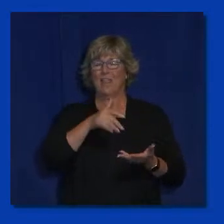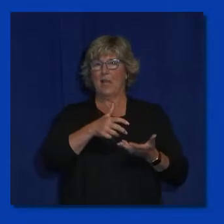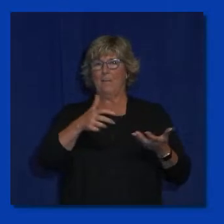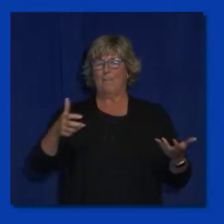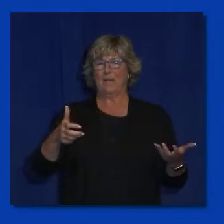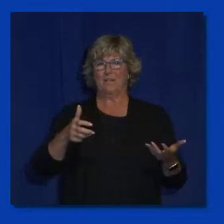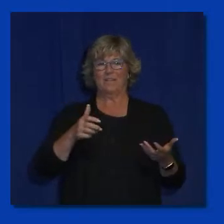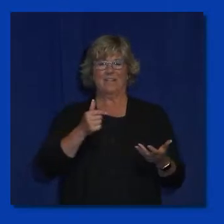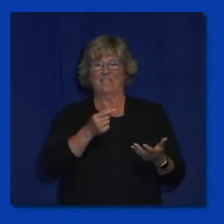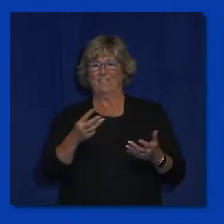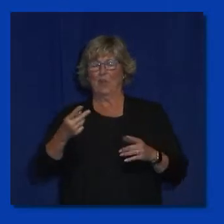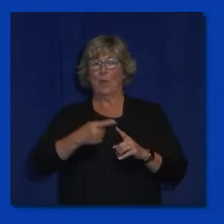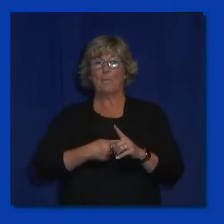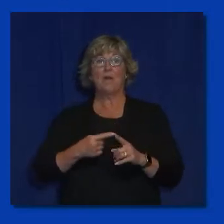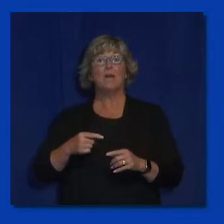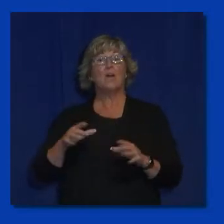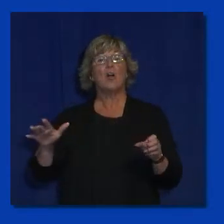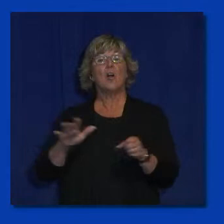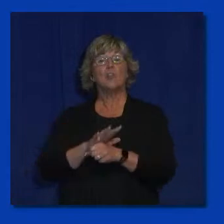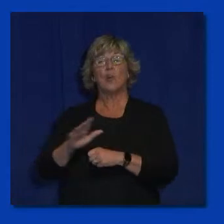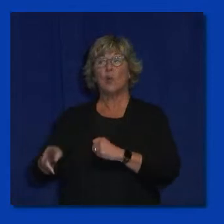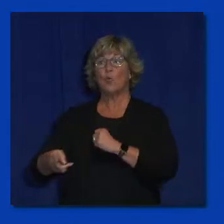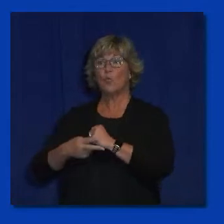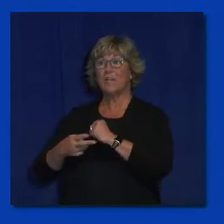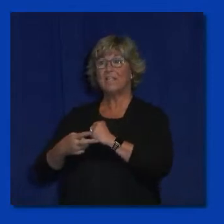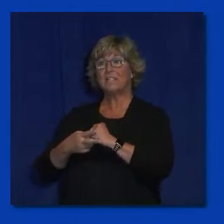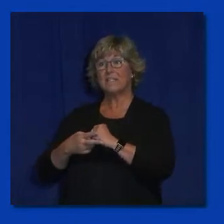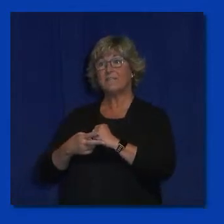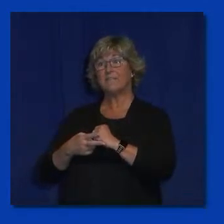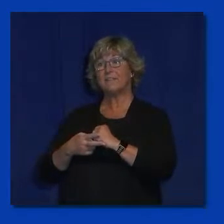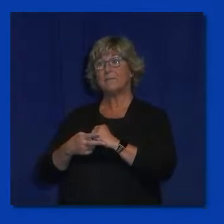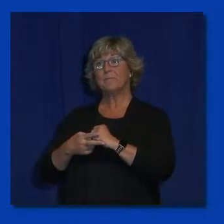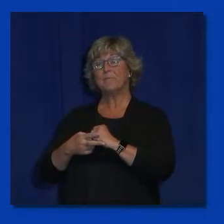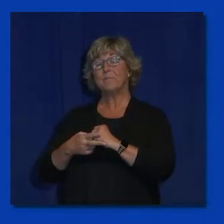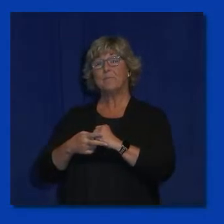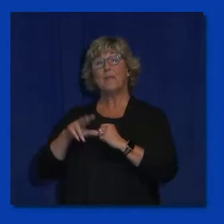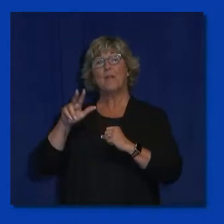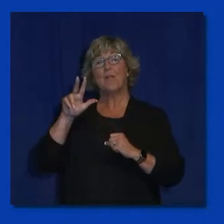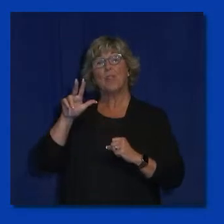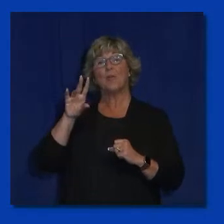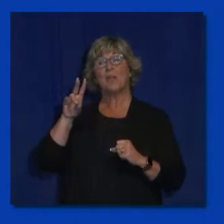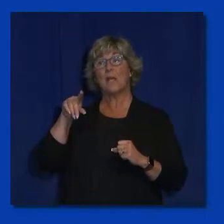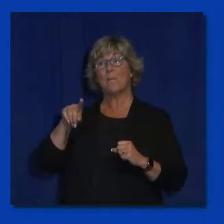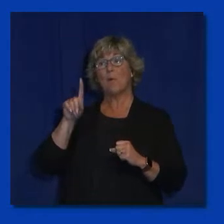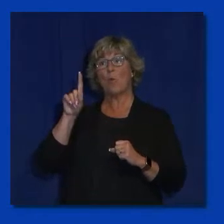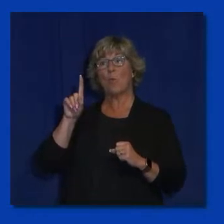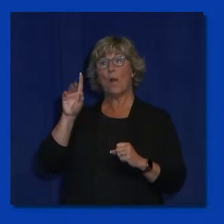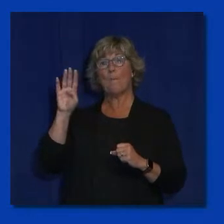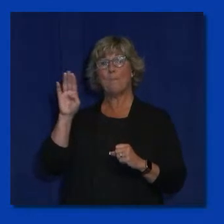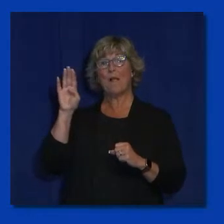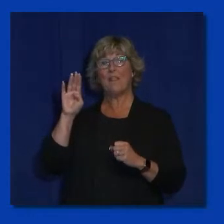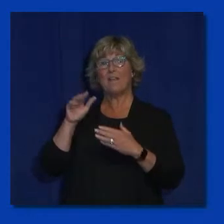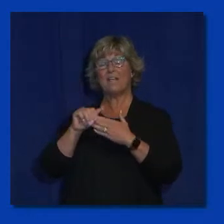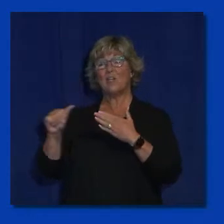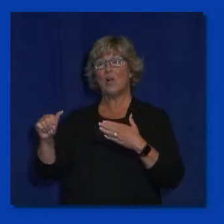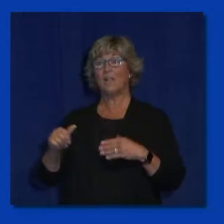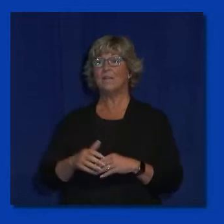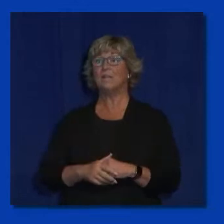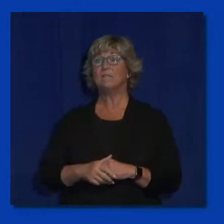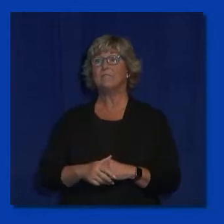just a matter of months. Total reserves in this budget plan, $37.1 billion. The rainy